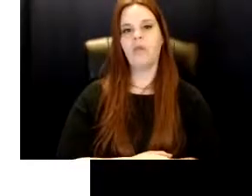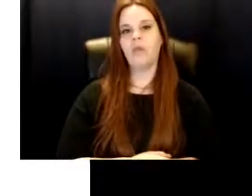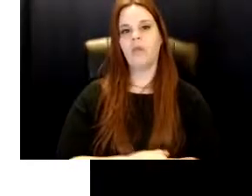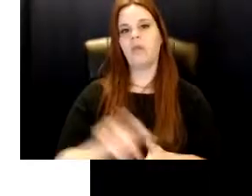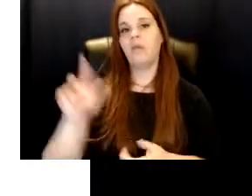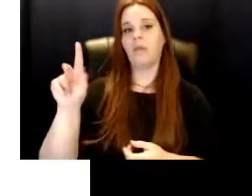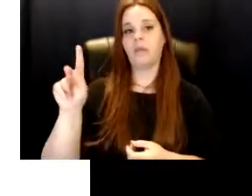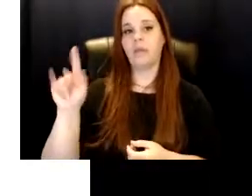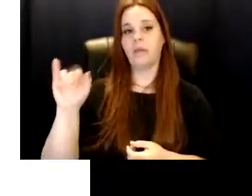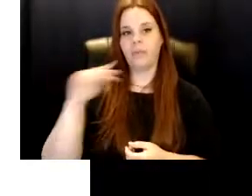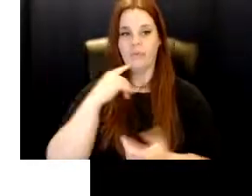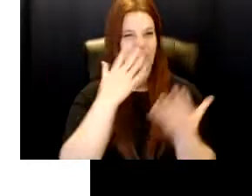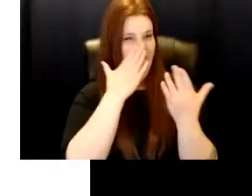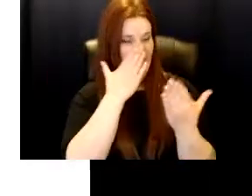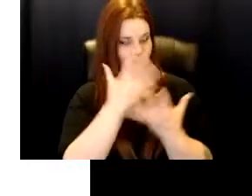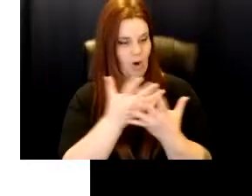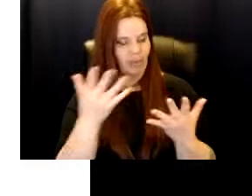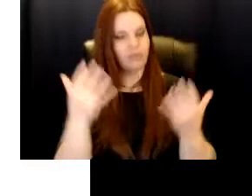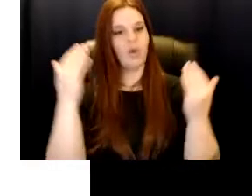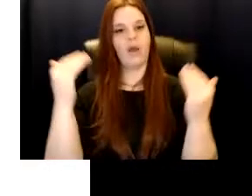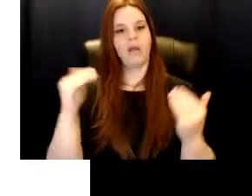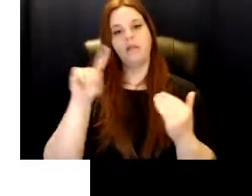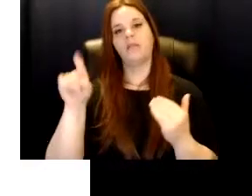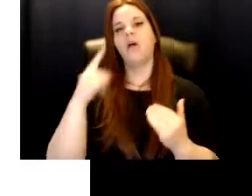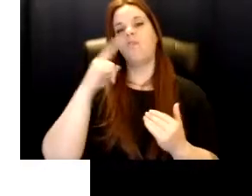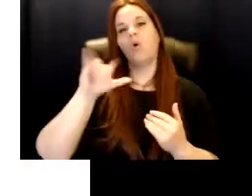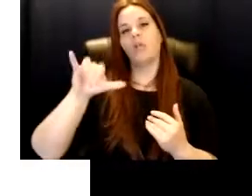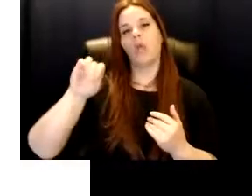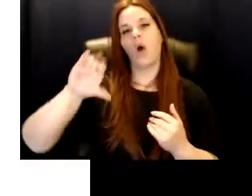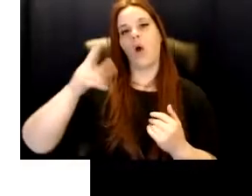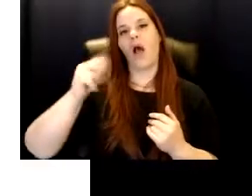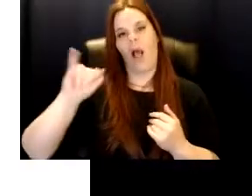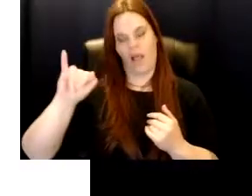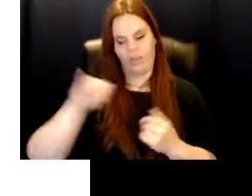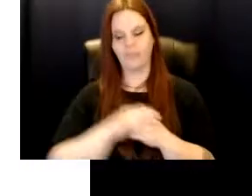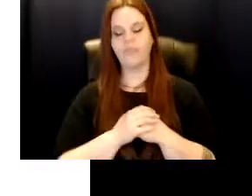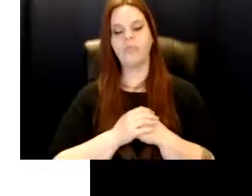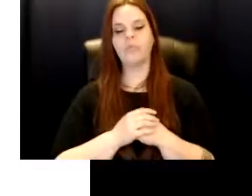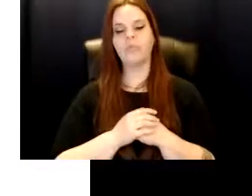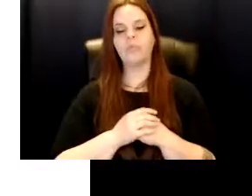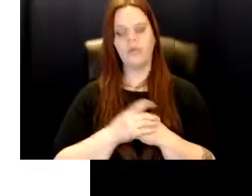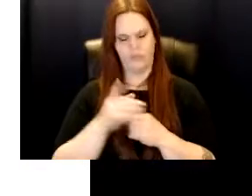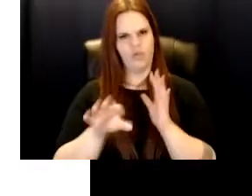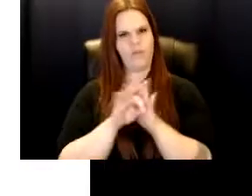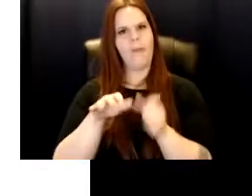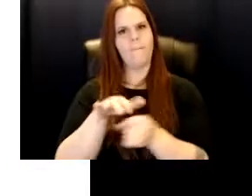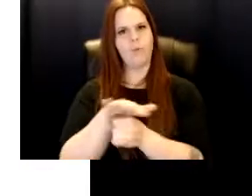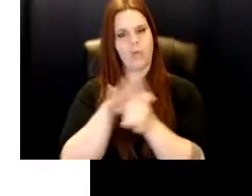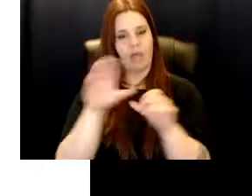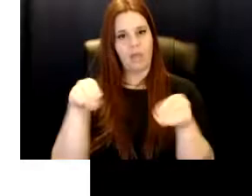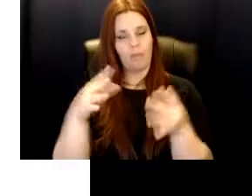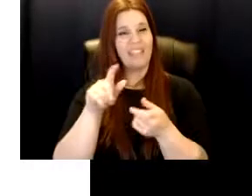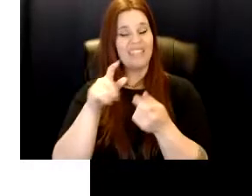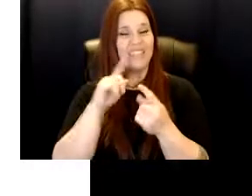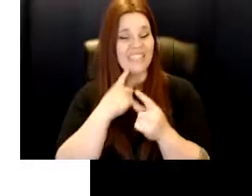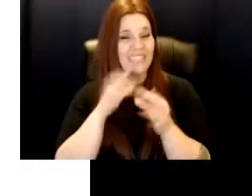Thank you very much, Rich. Our next question is for Yohai. Did you find any municipalities that provided significant detail